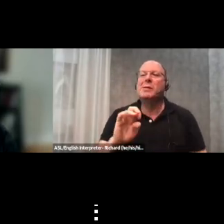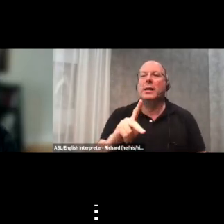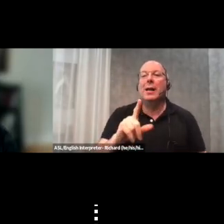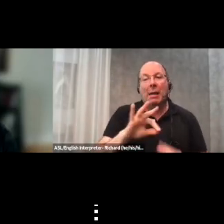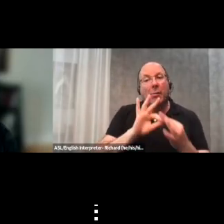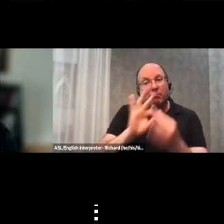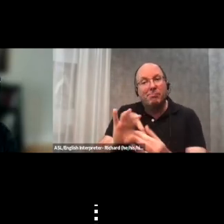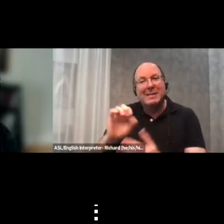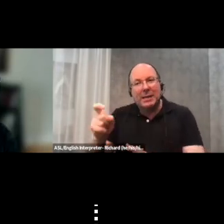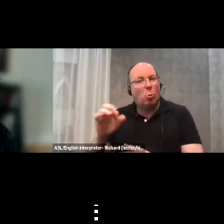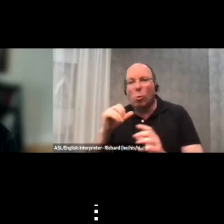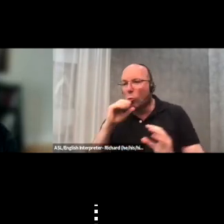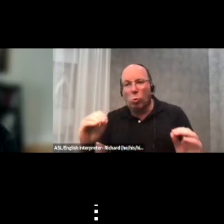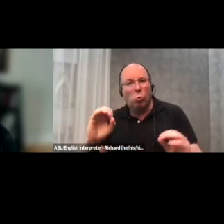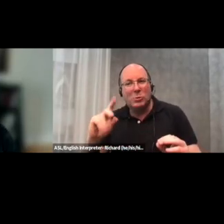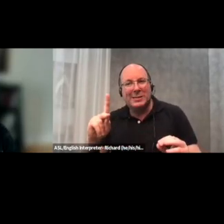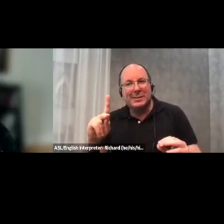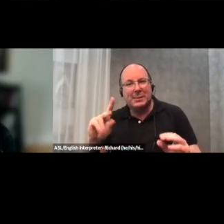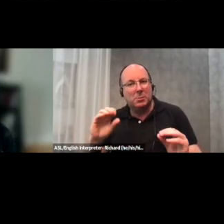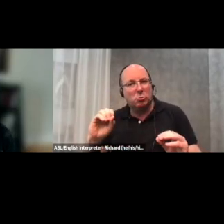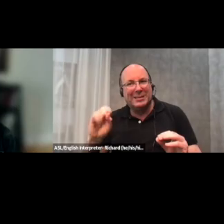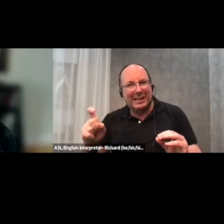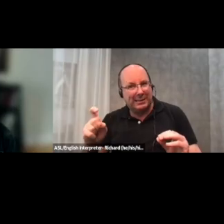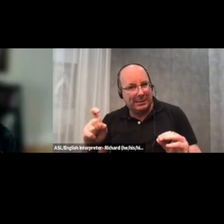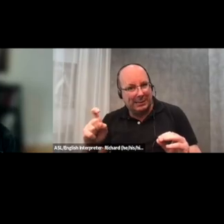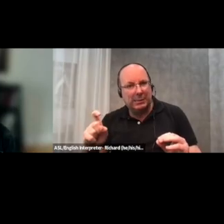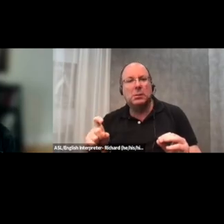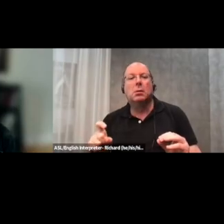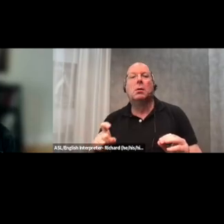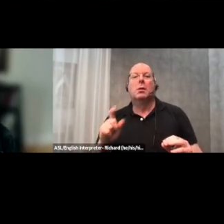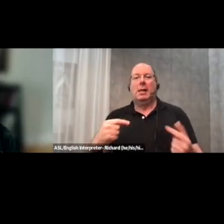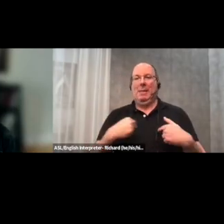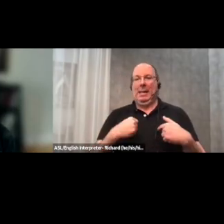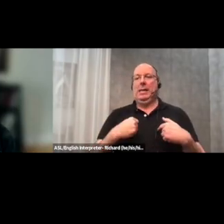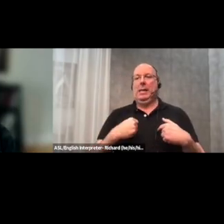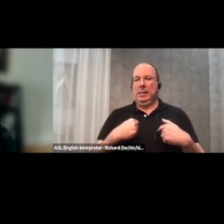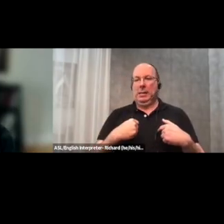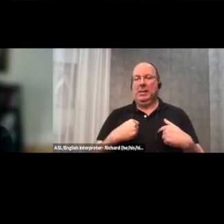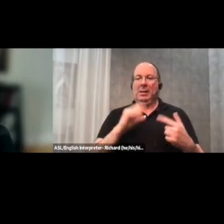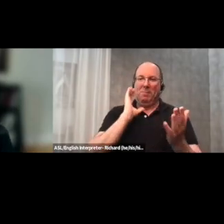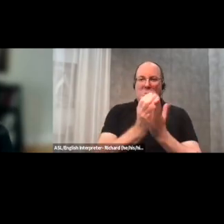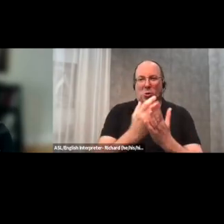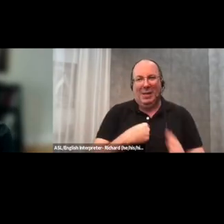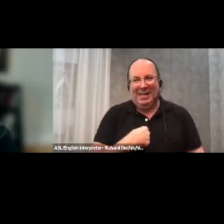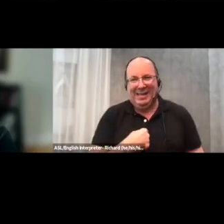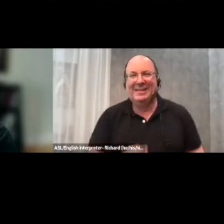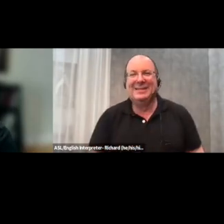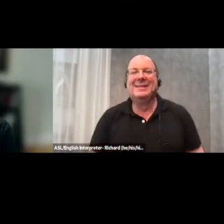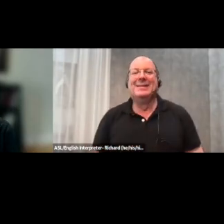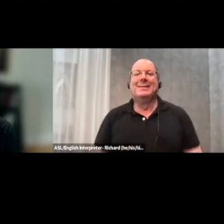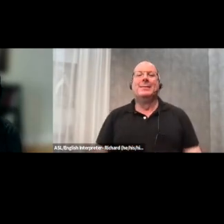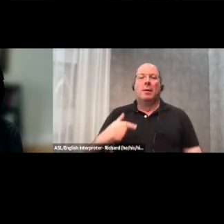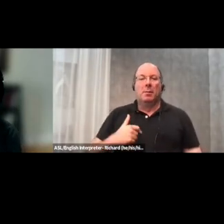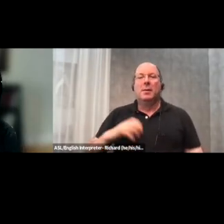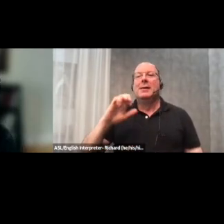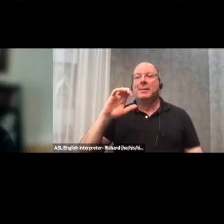or non-sexual. So first, that's a picture of me. I am a